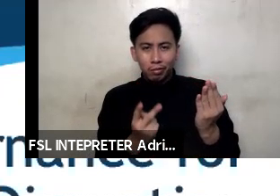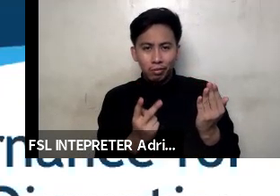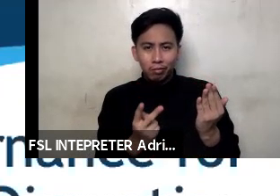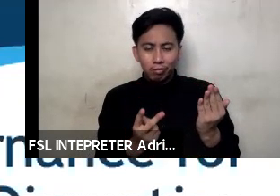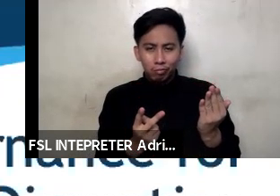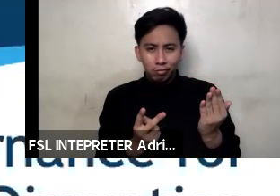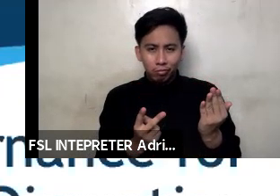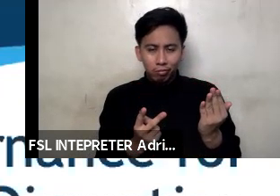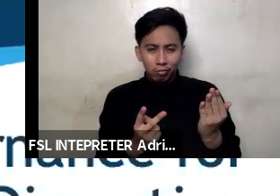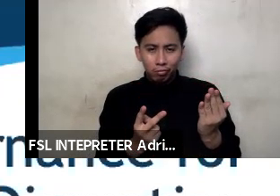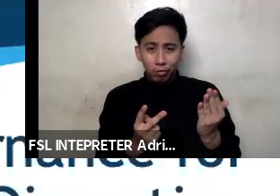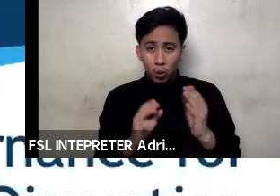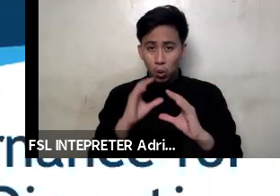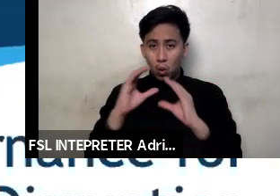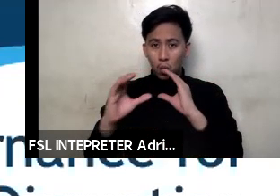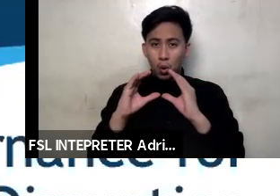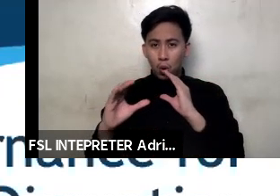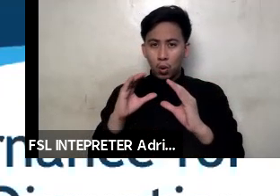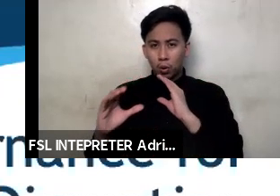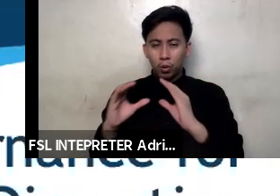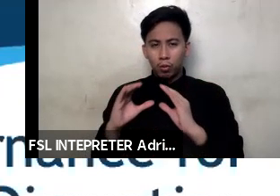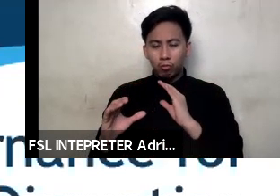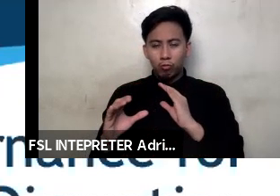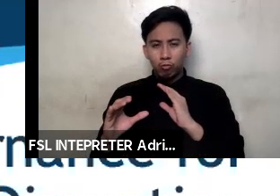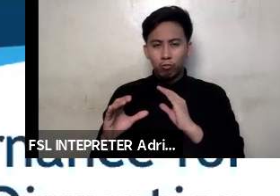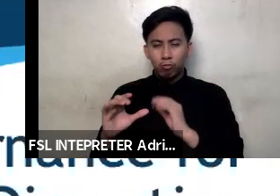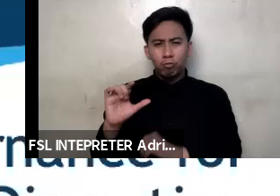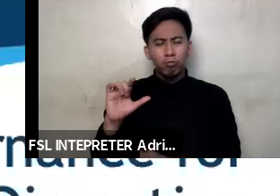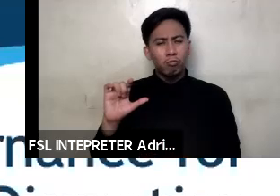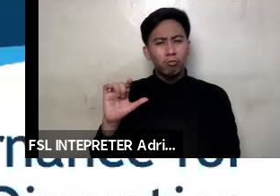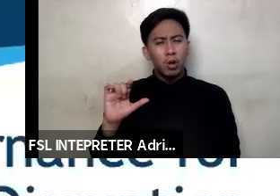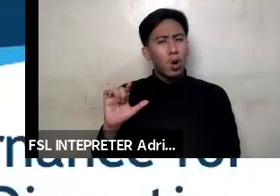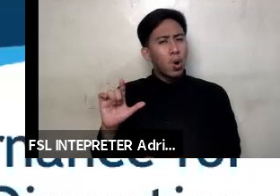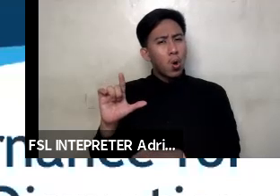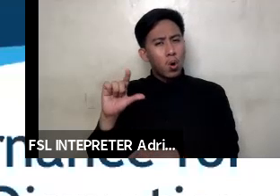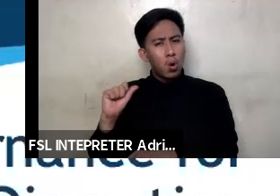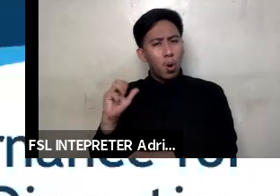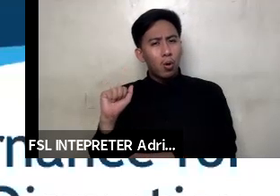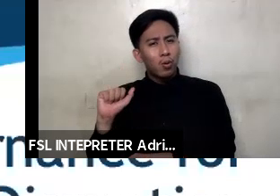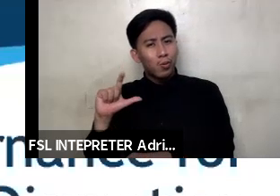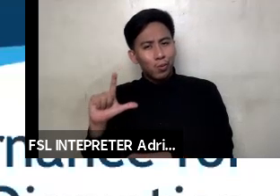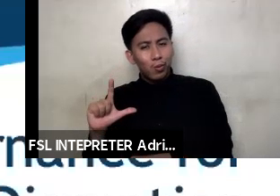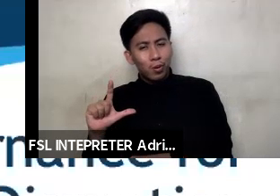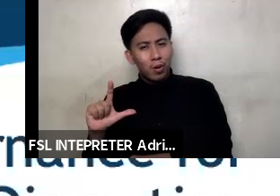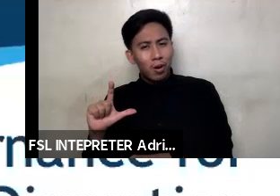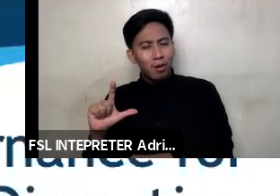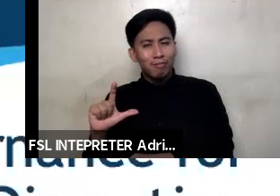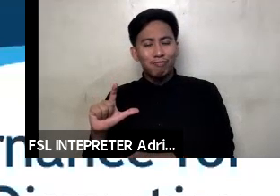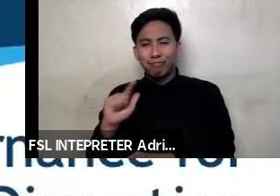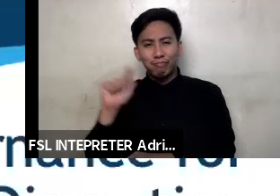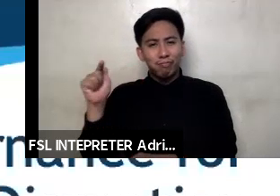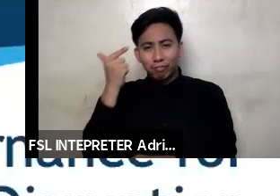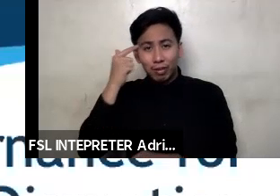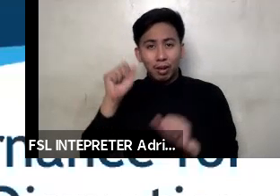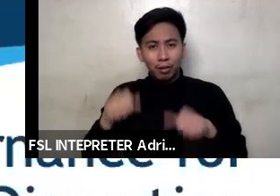negotiate with your local sanggunian and your local chief executives that they may be